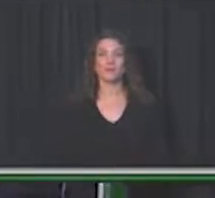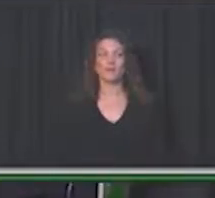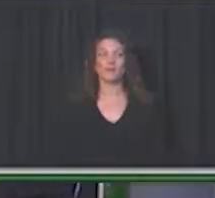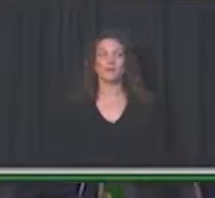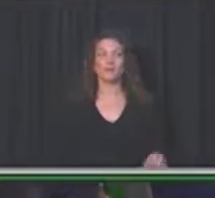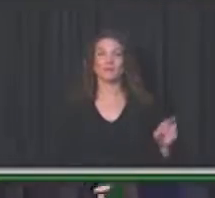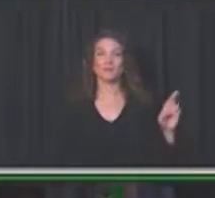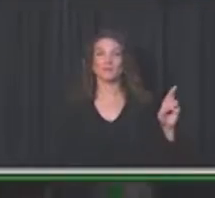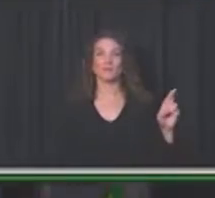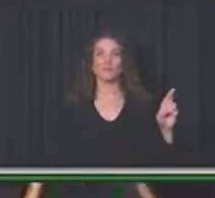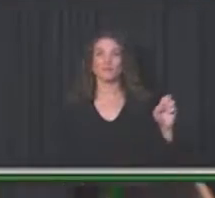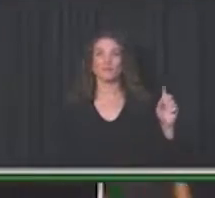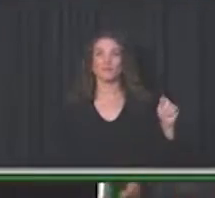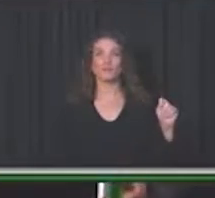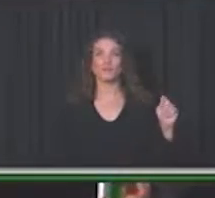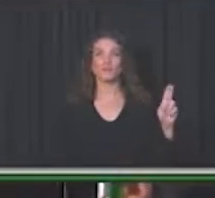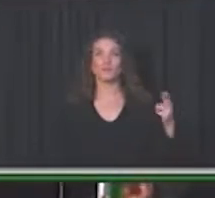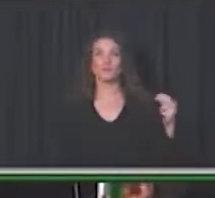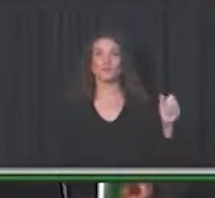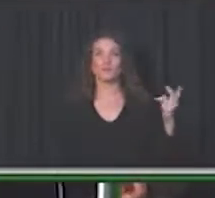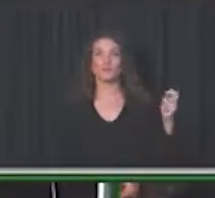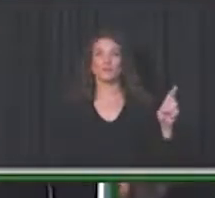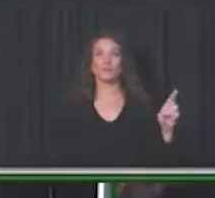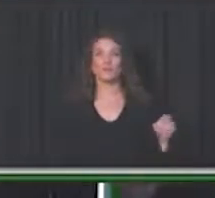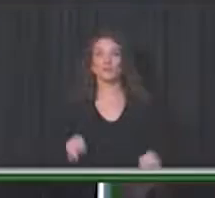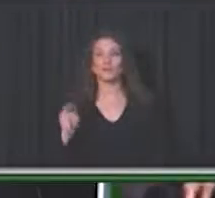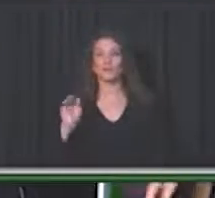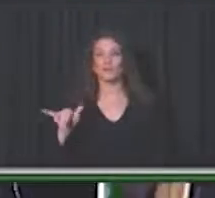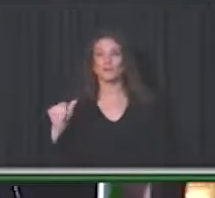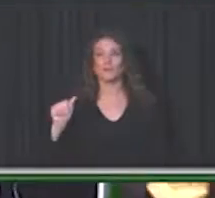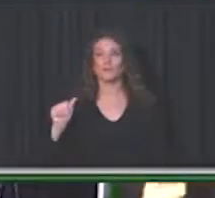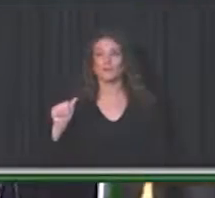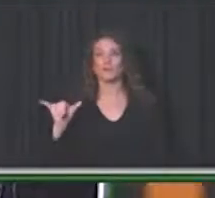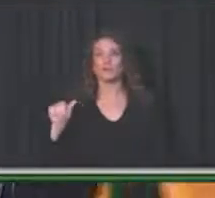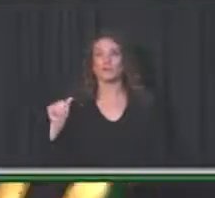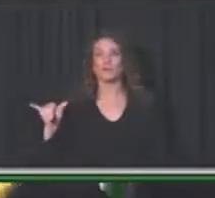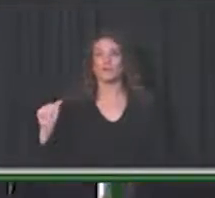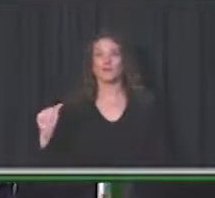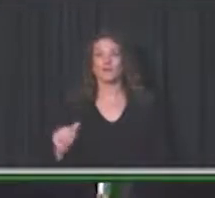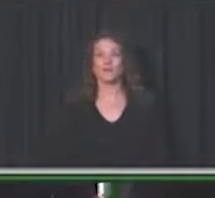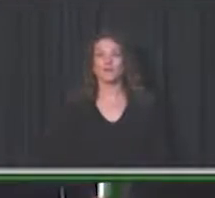Robert Harmer. Myra Yaya.